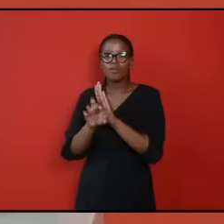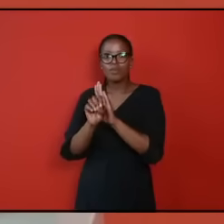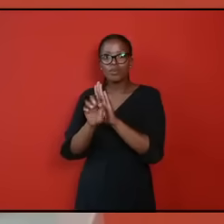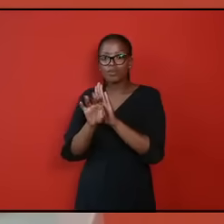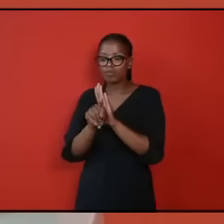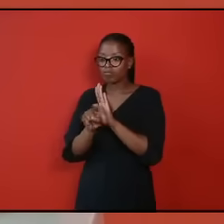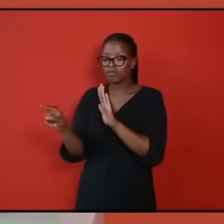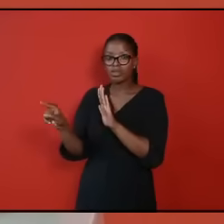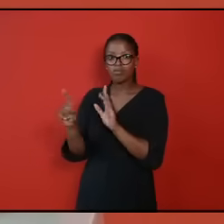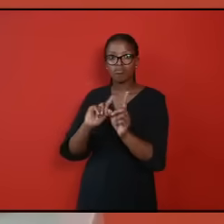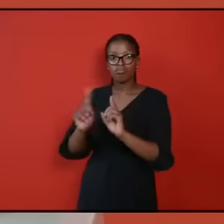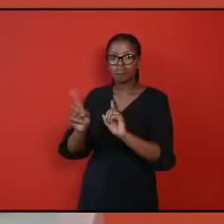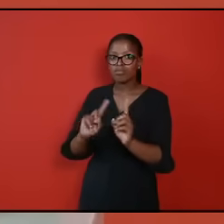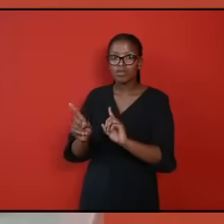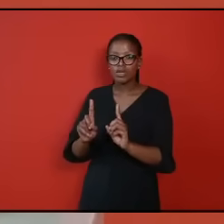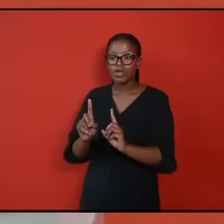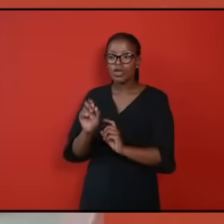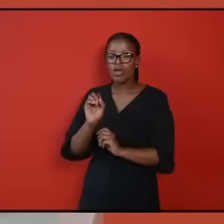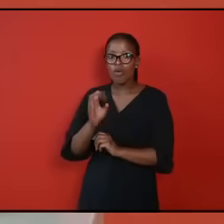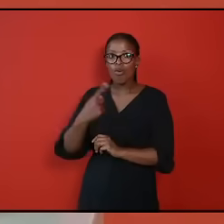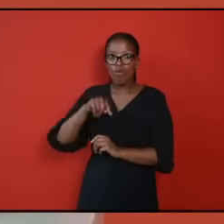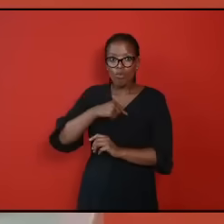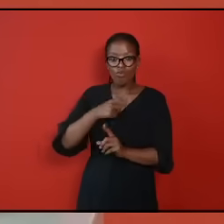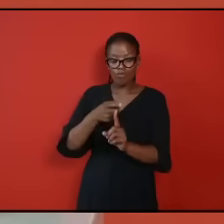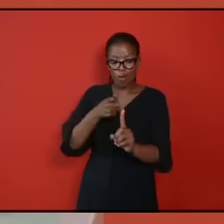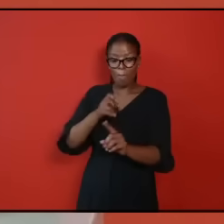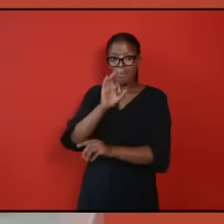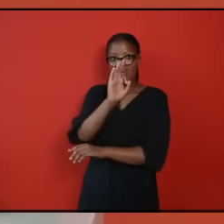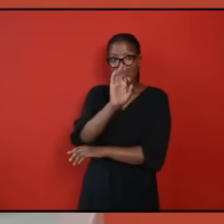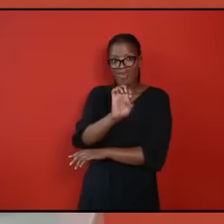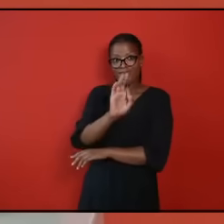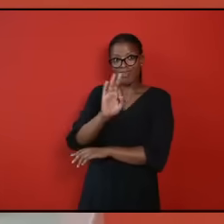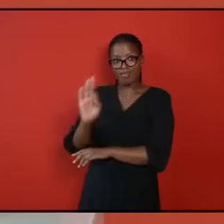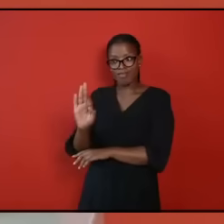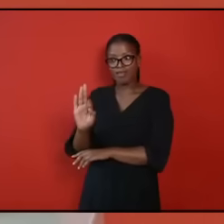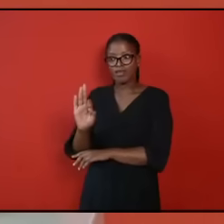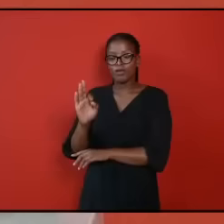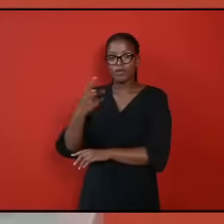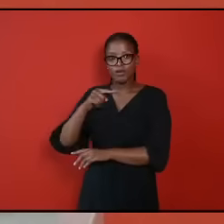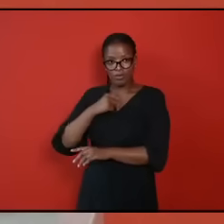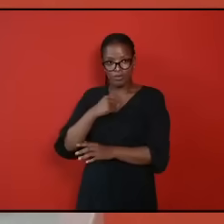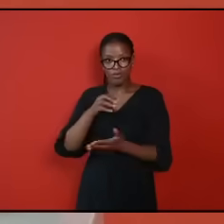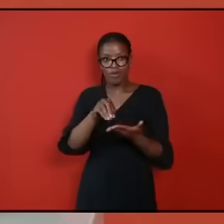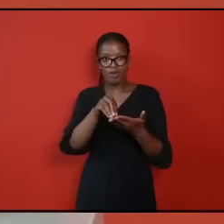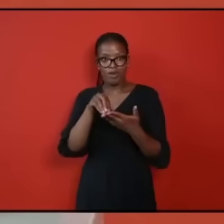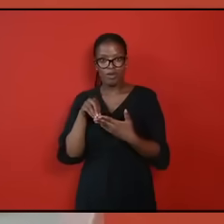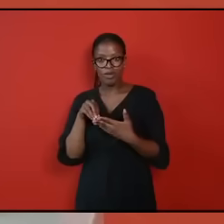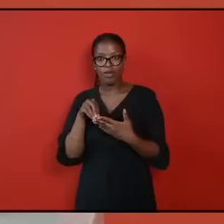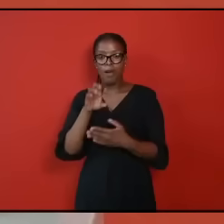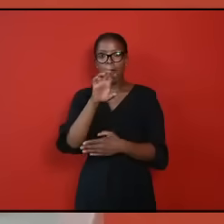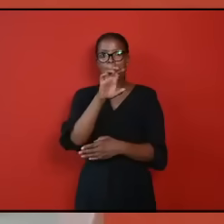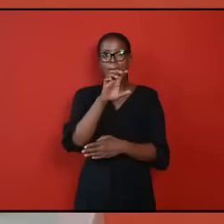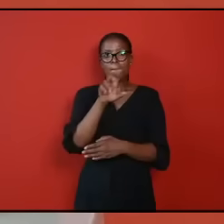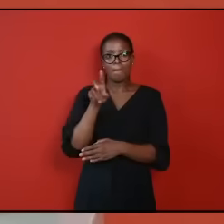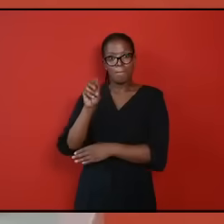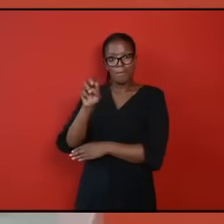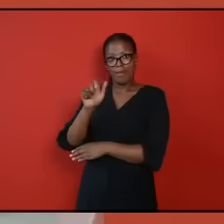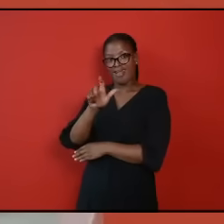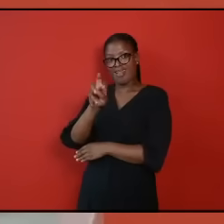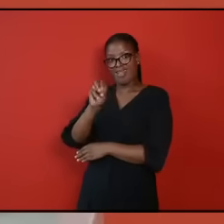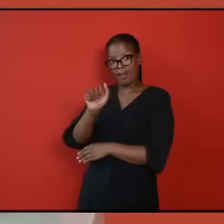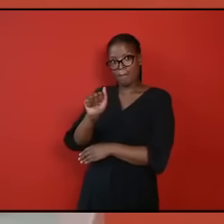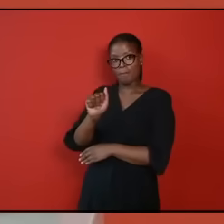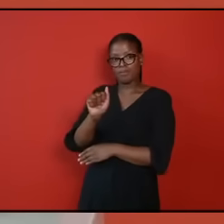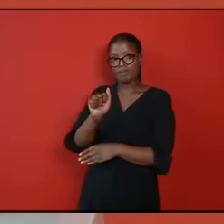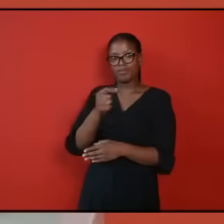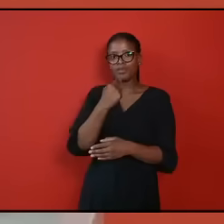it. As long as it's from EFF, as long as it's got Malema, who we